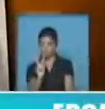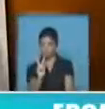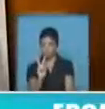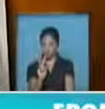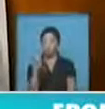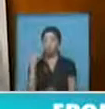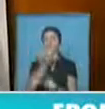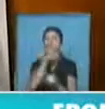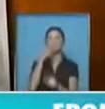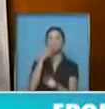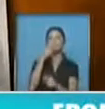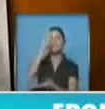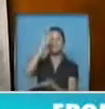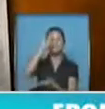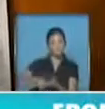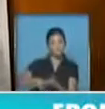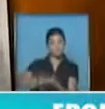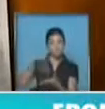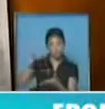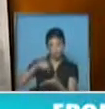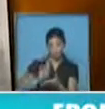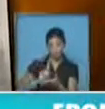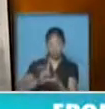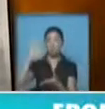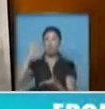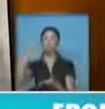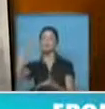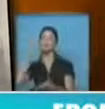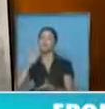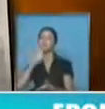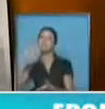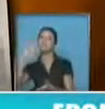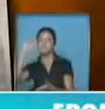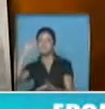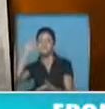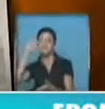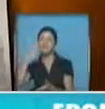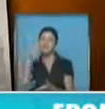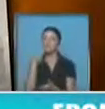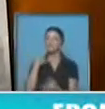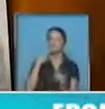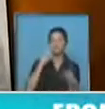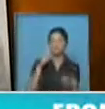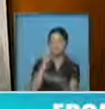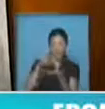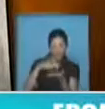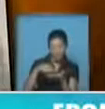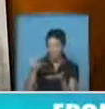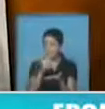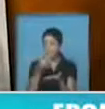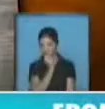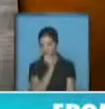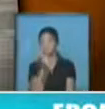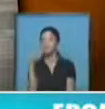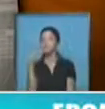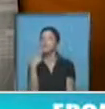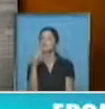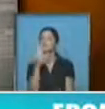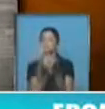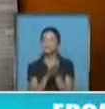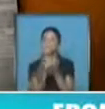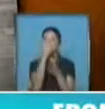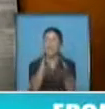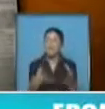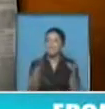the Argentinian media's interference in her investigations. On Tuesday, several media outlets published statements by